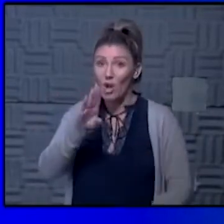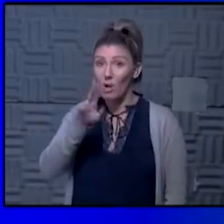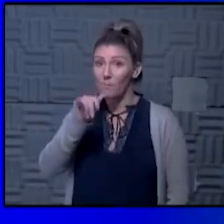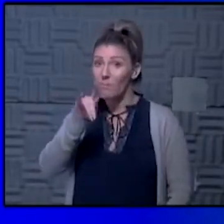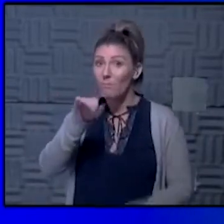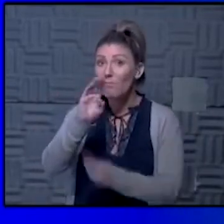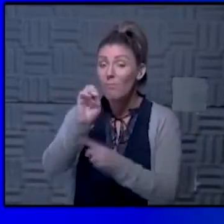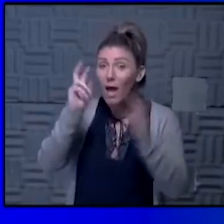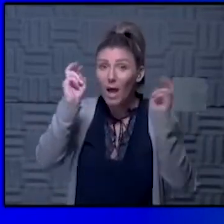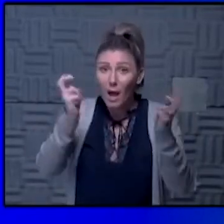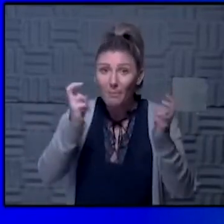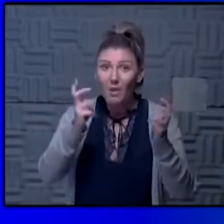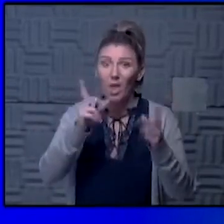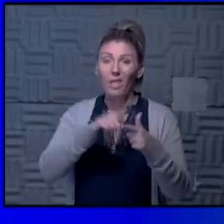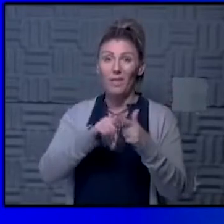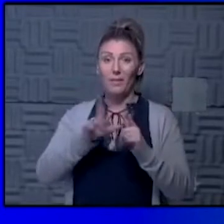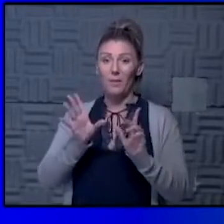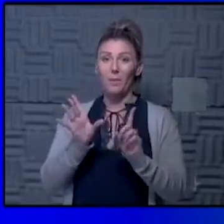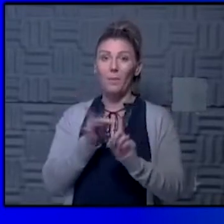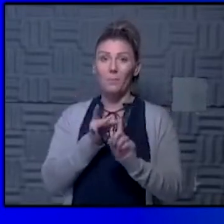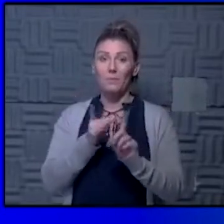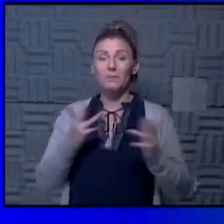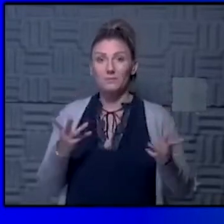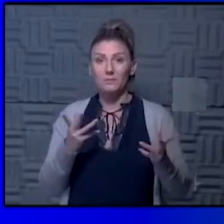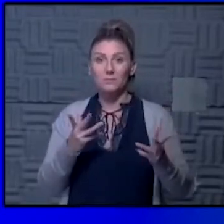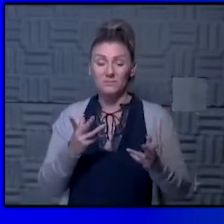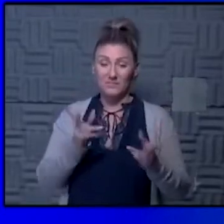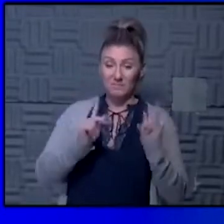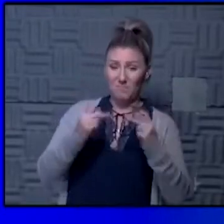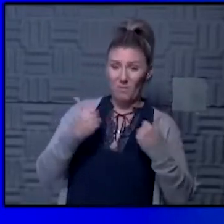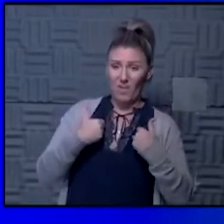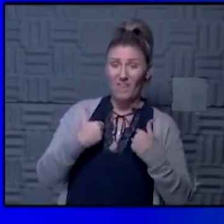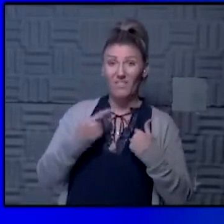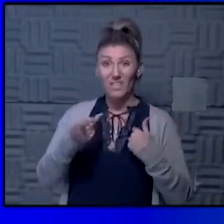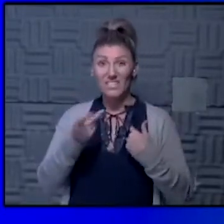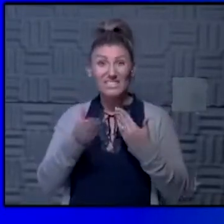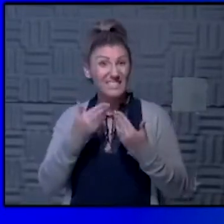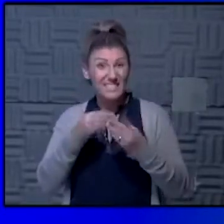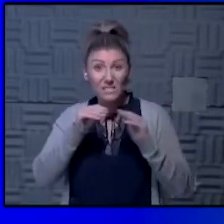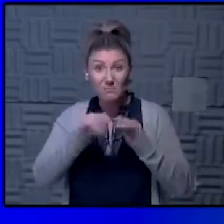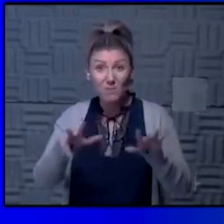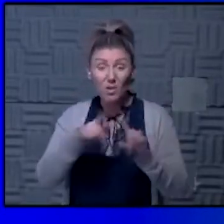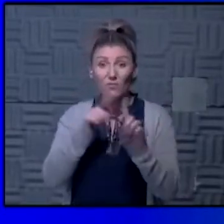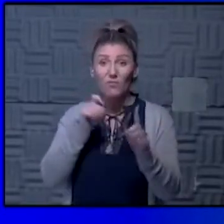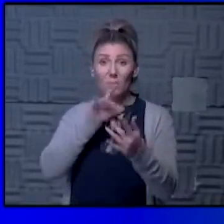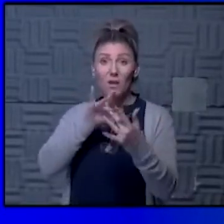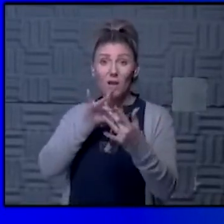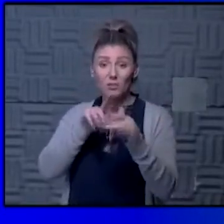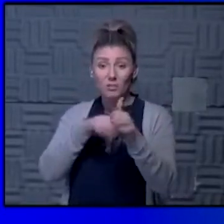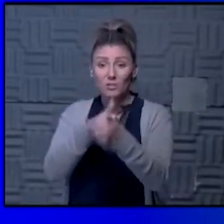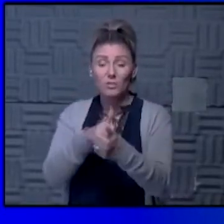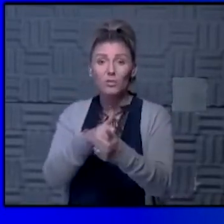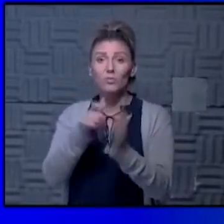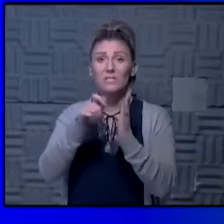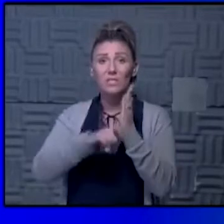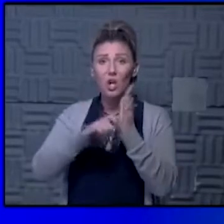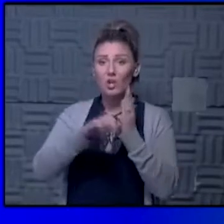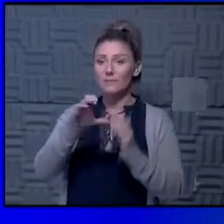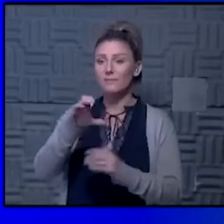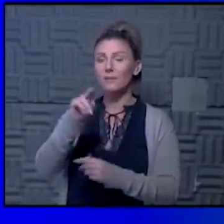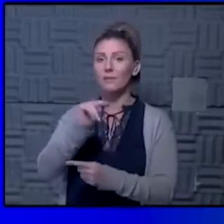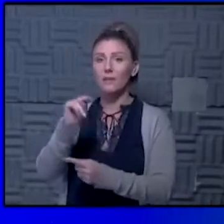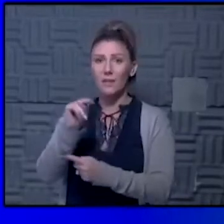cyclical process is because once you have a few people who get it, it's easy to spread. We know from contact tracing, there was an article on